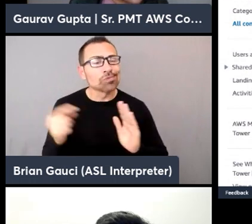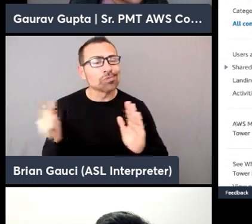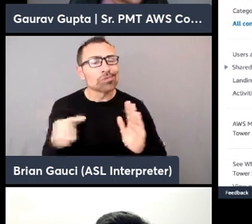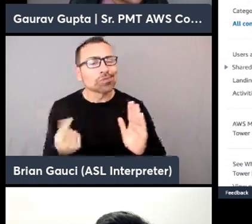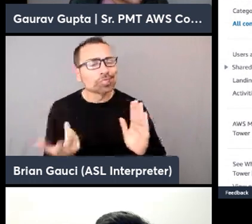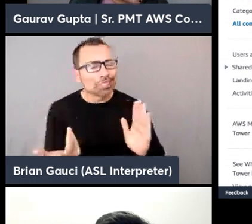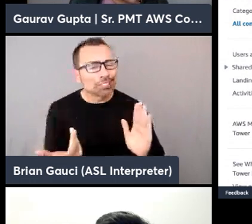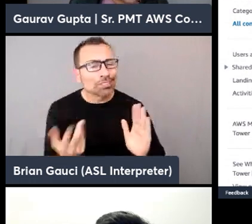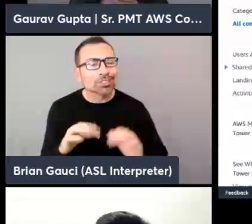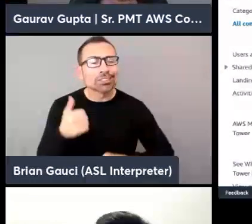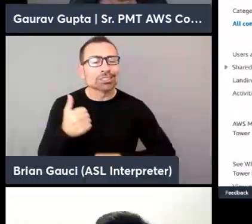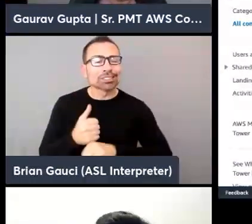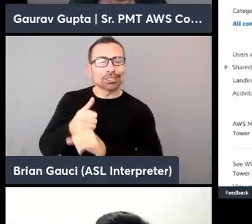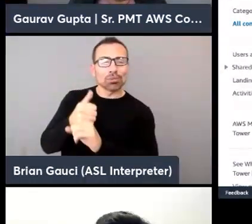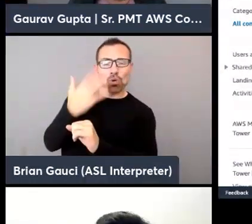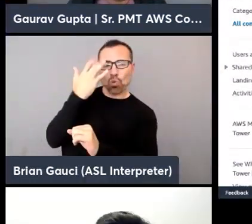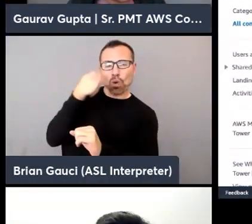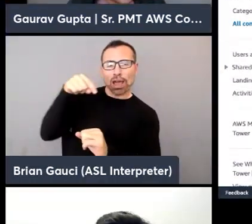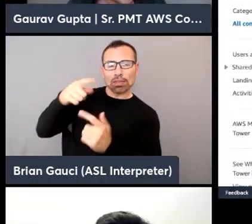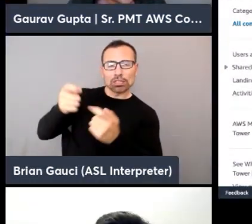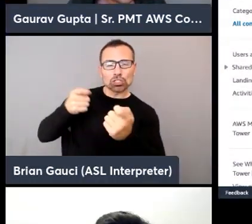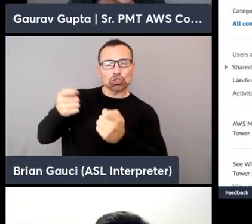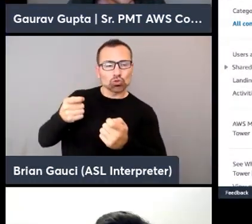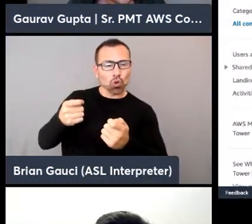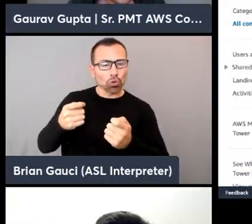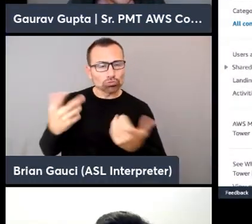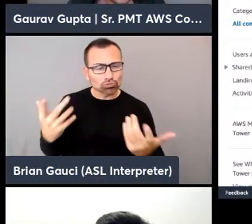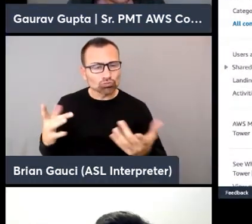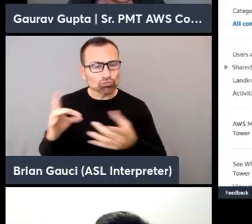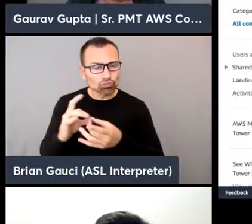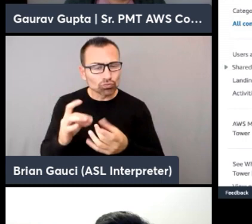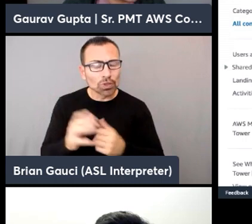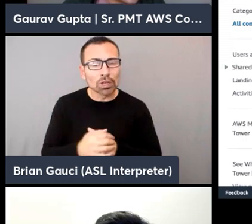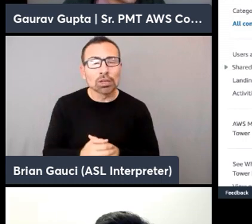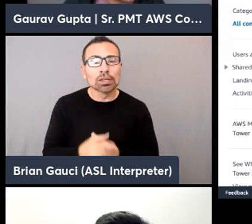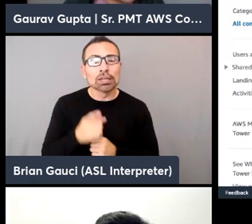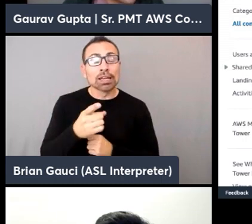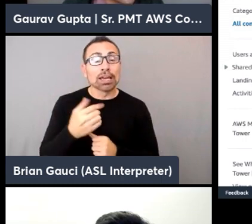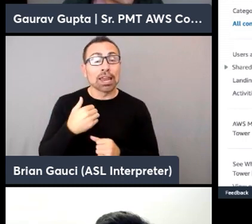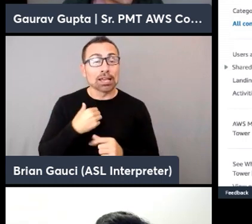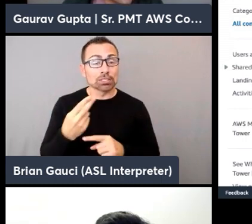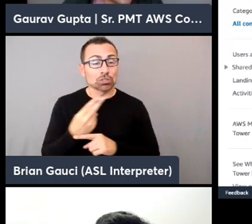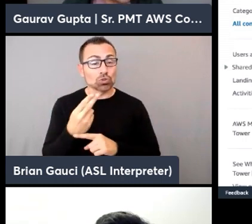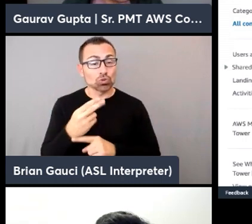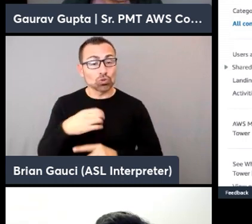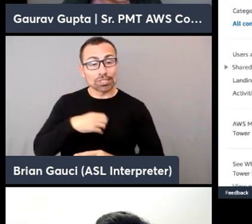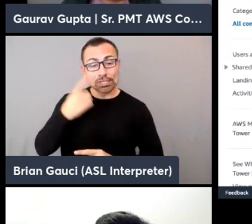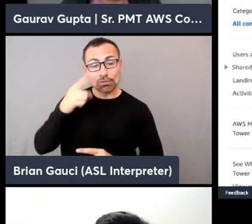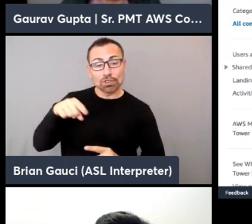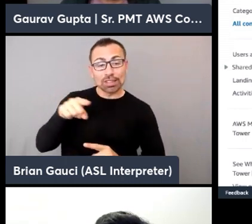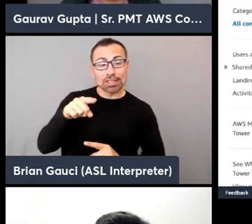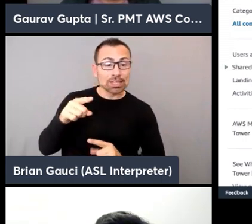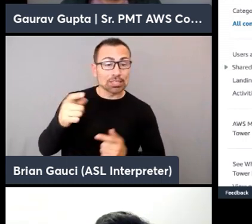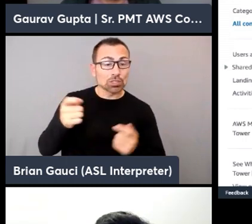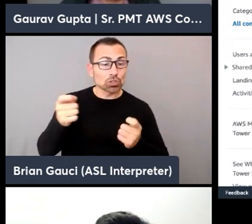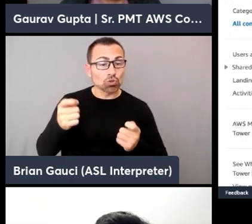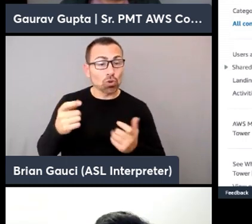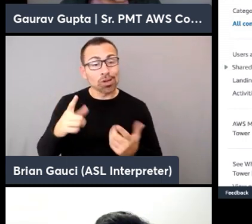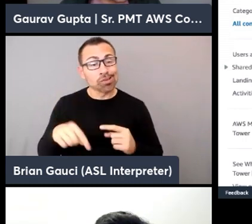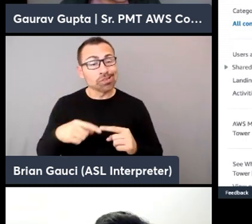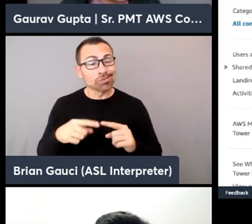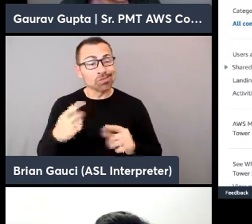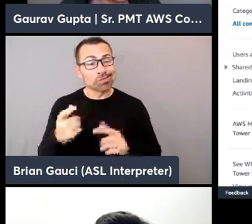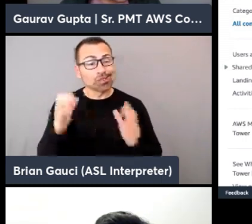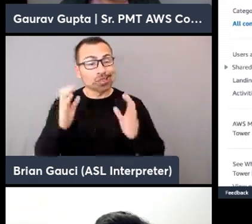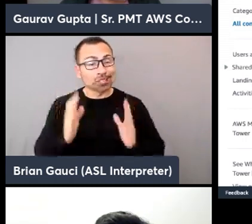of this control as to why this control is implemented. It lays out the use case for this control as to when can a customer use